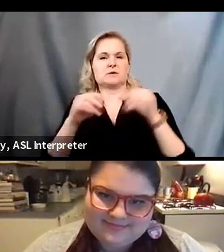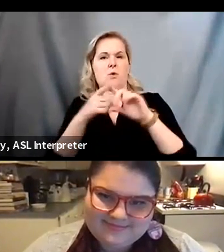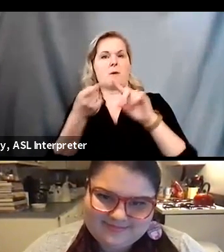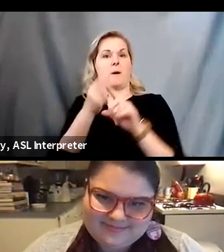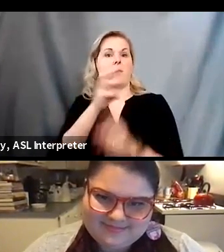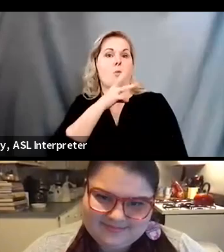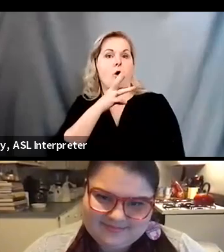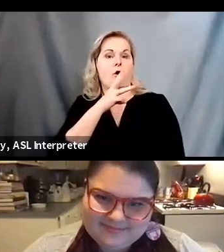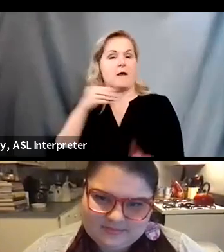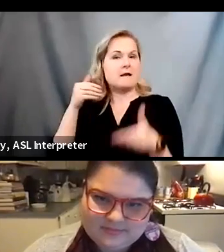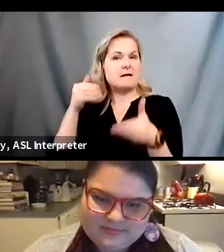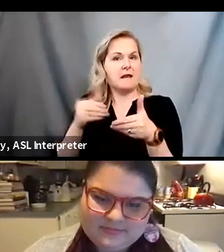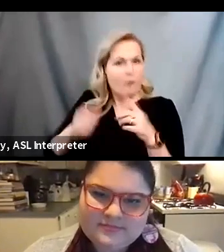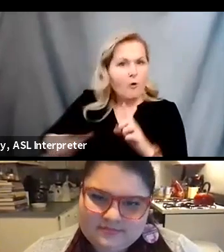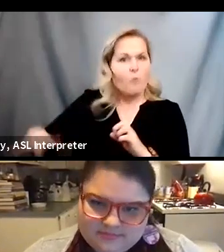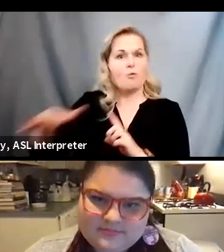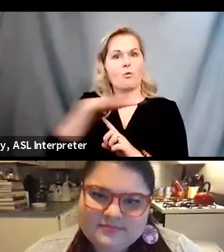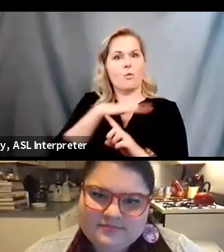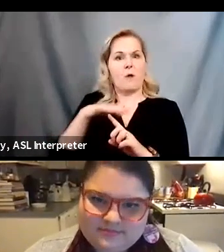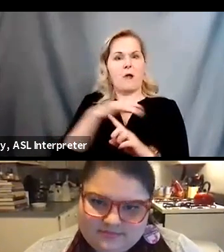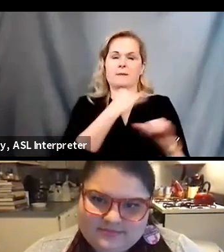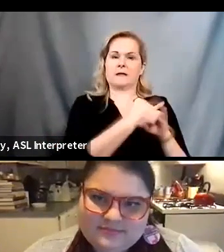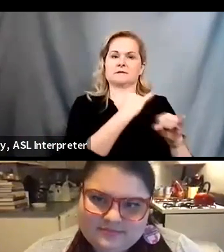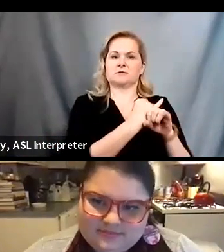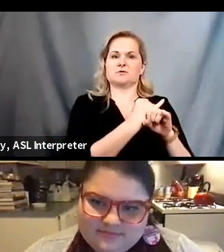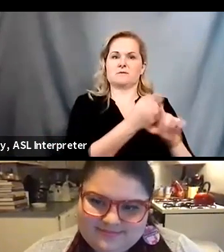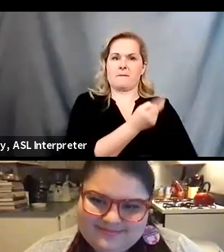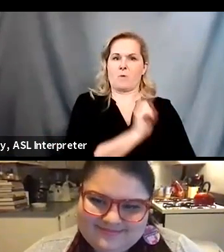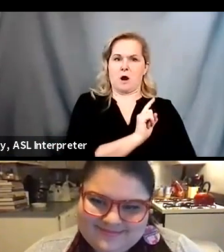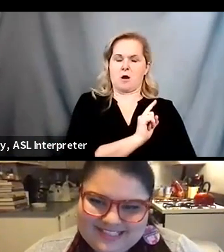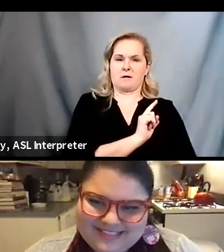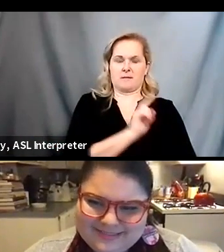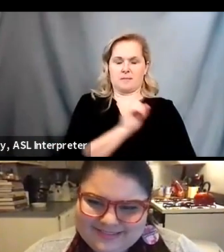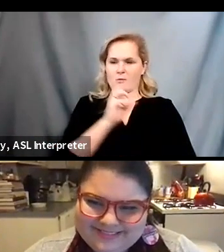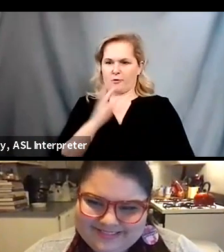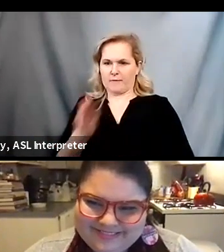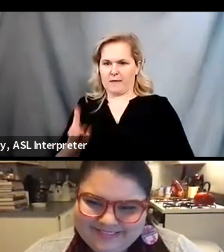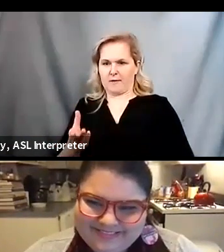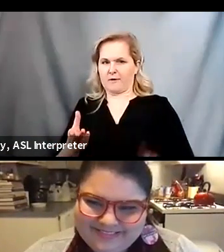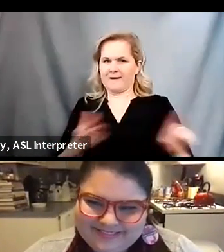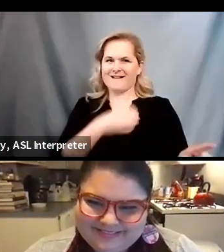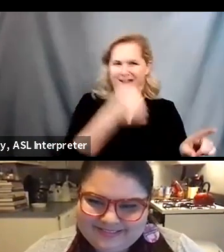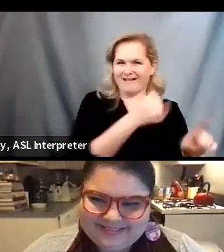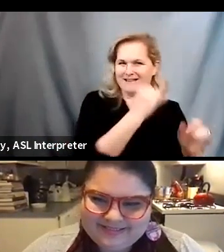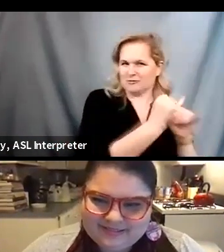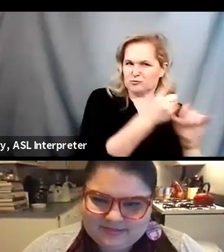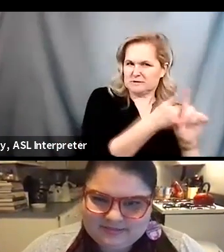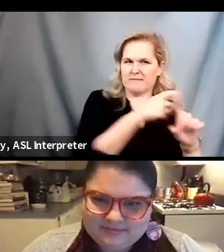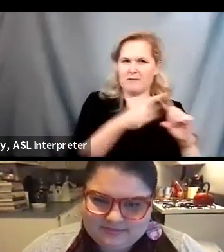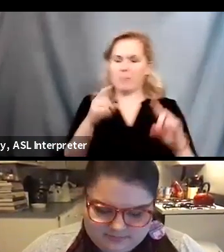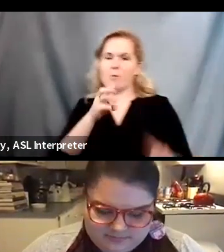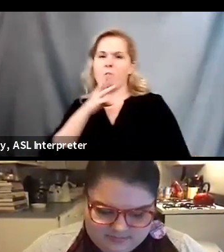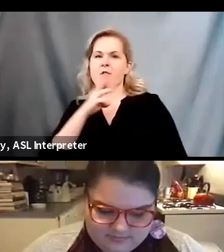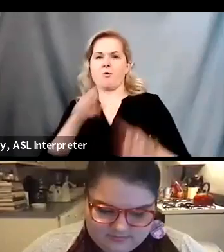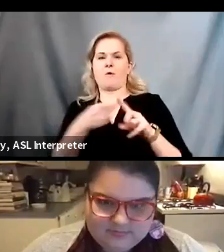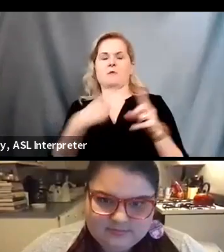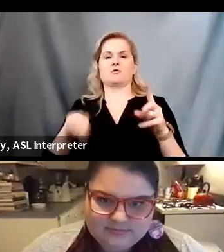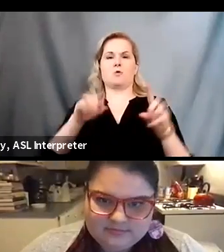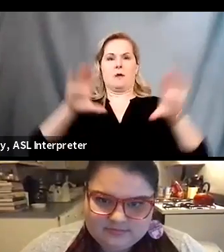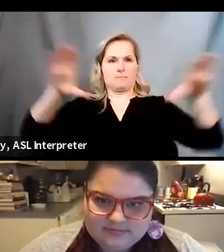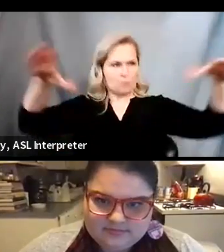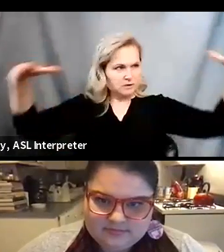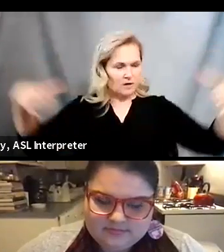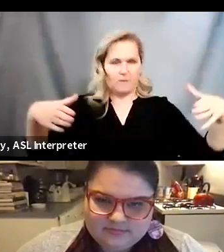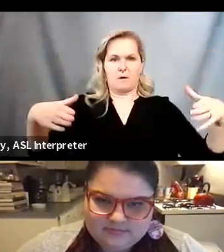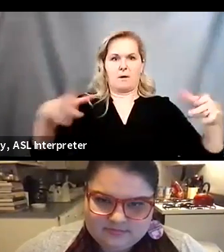was near or around the institution they came from. And what we discovered in that conversation was when you bring together a cohort of people